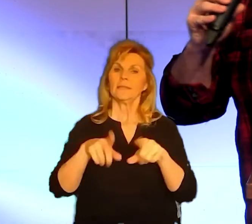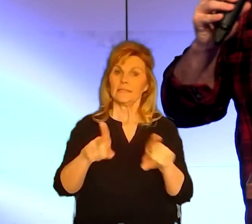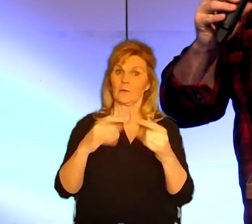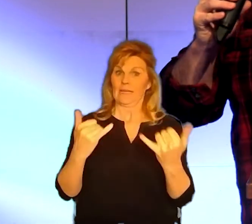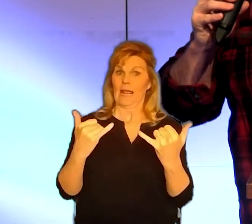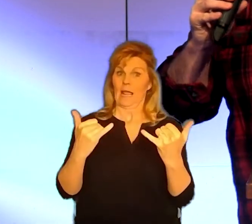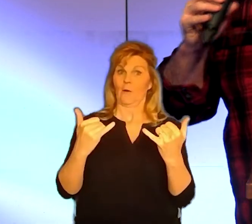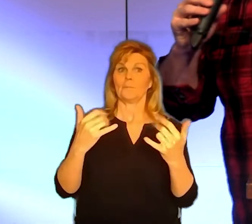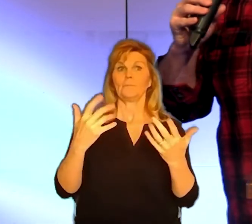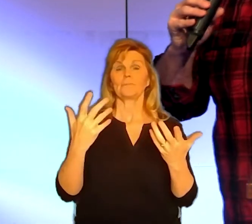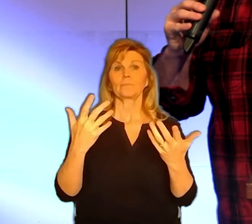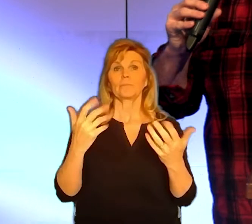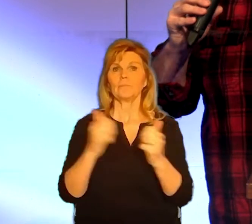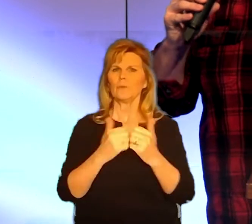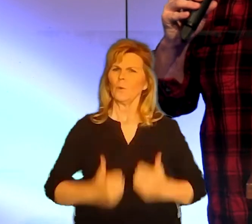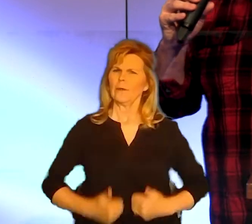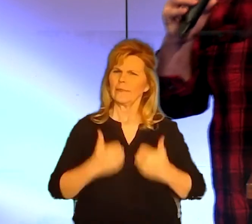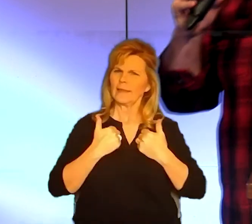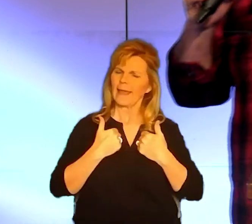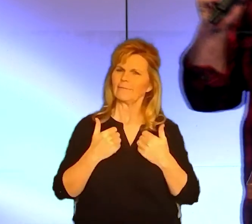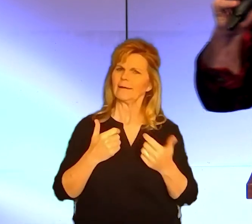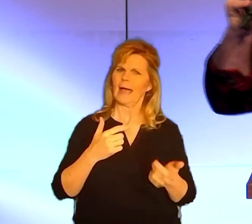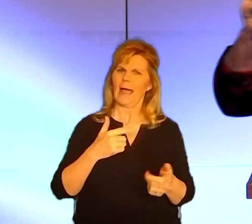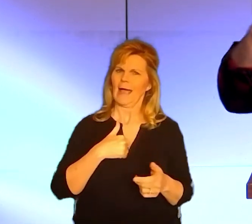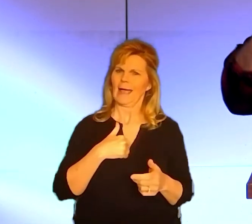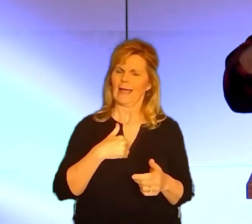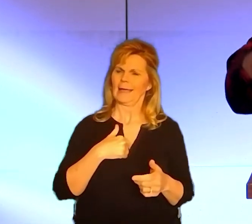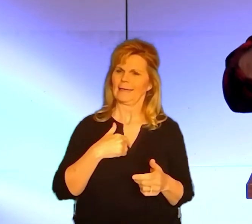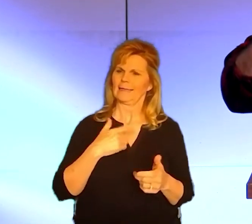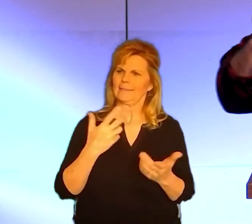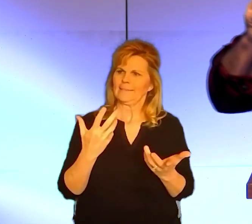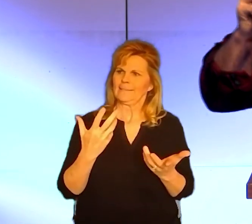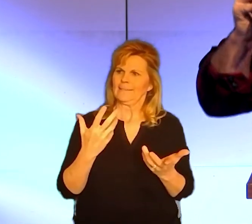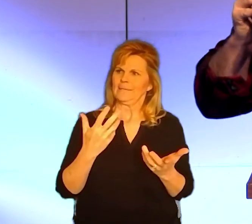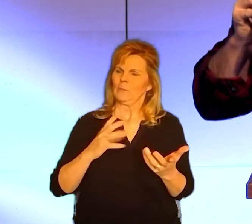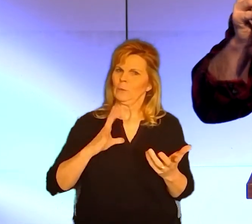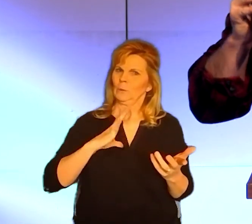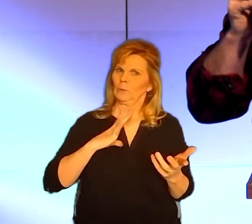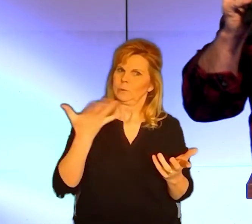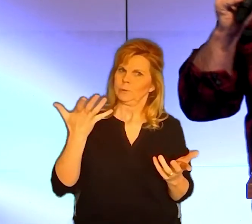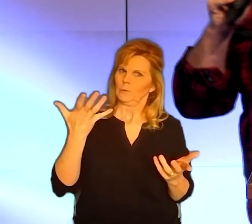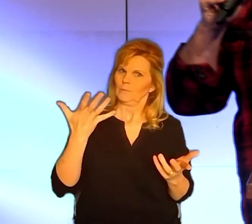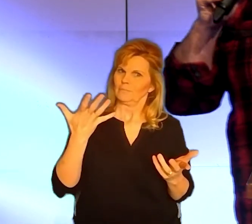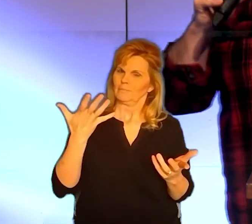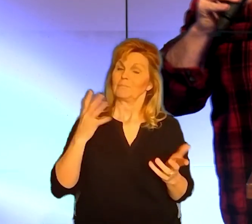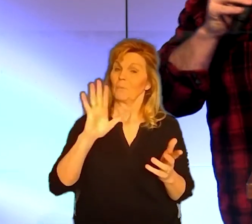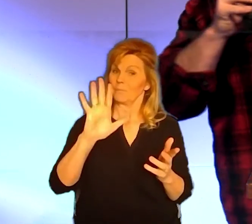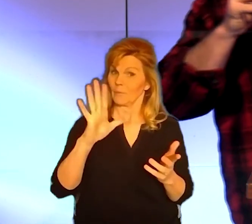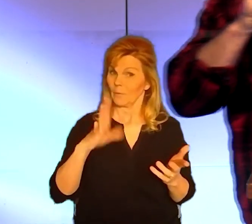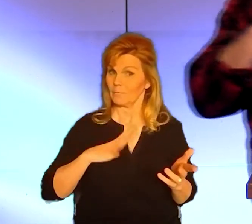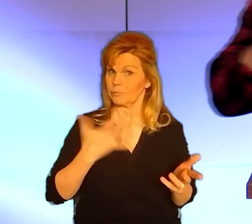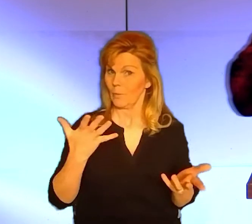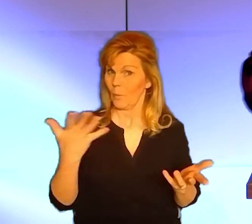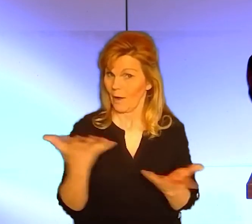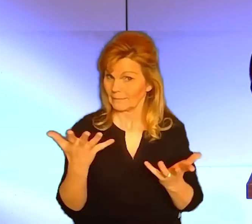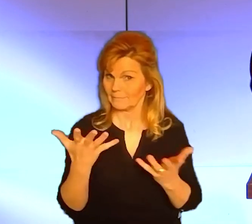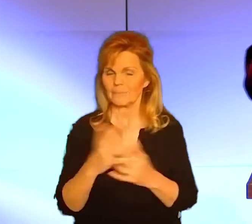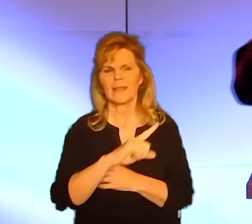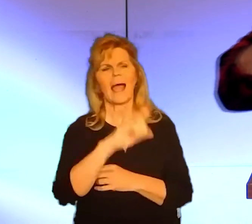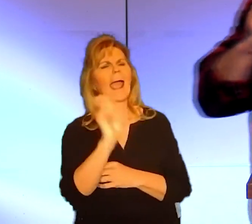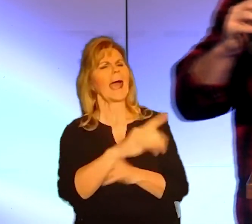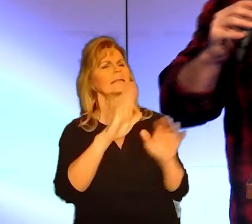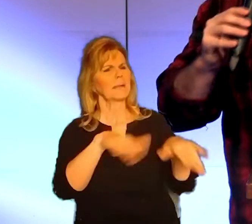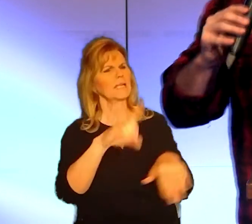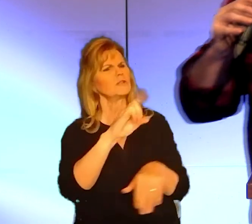this season, but in life, like I hate it when my kids don't do what I ask them to do. And so parents, if